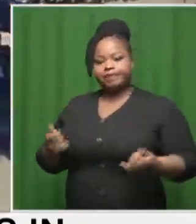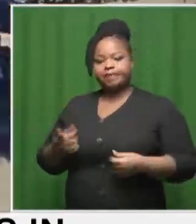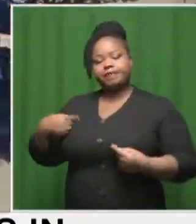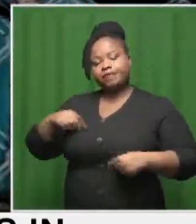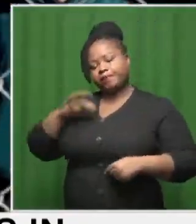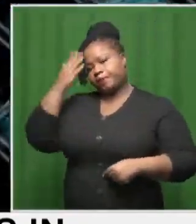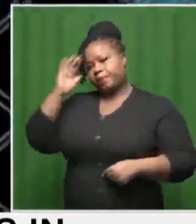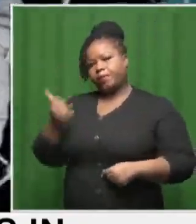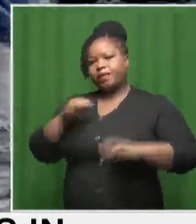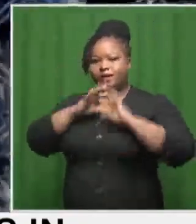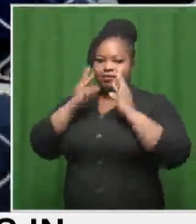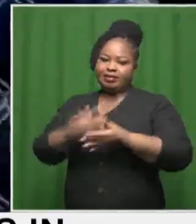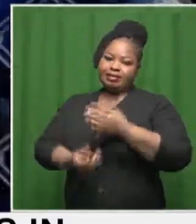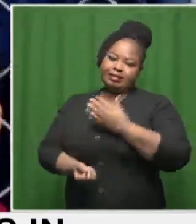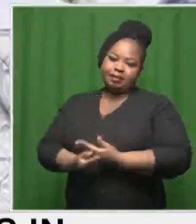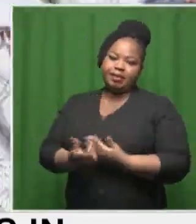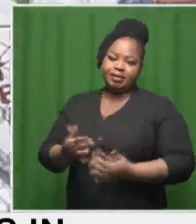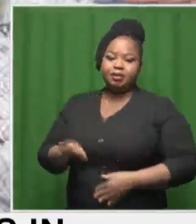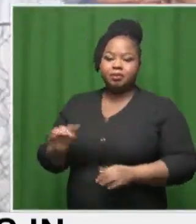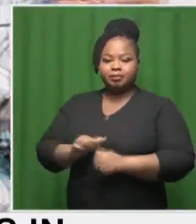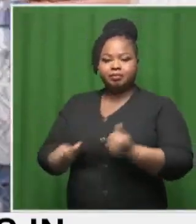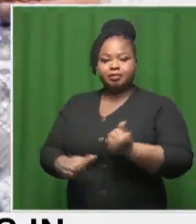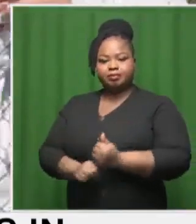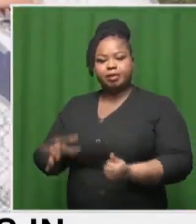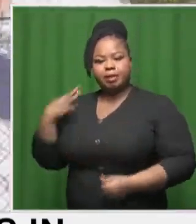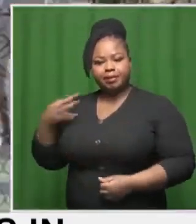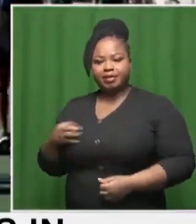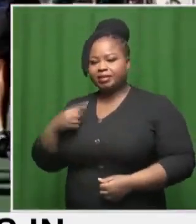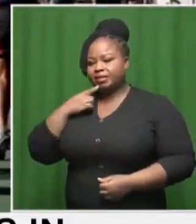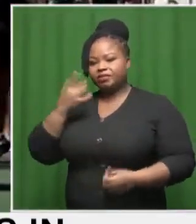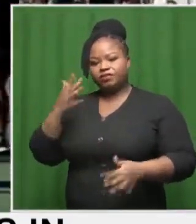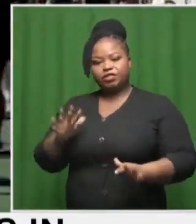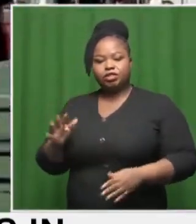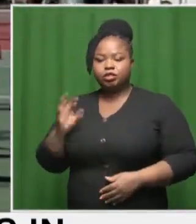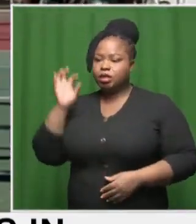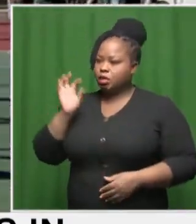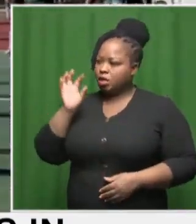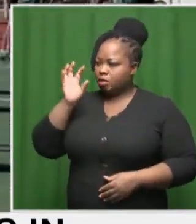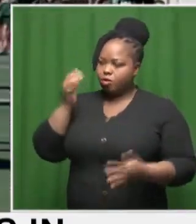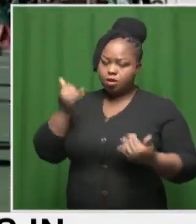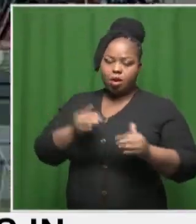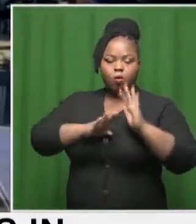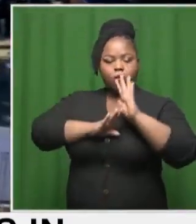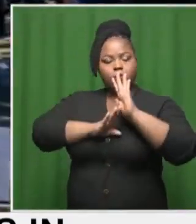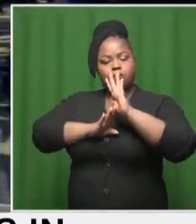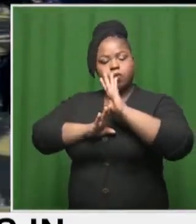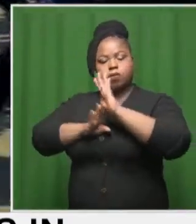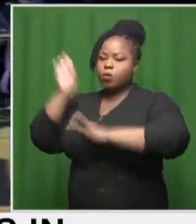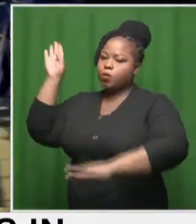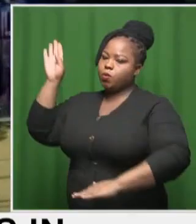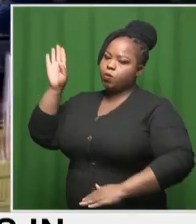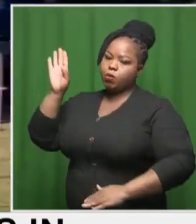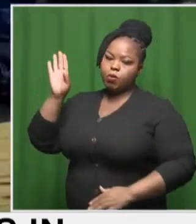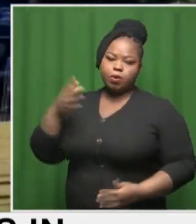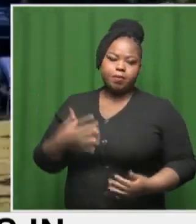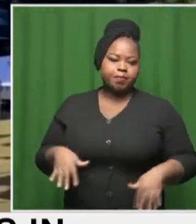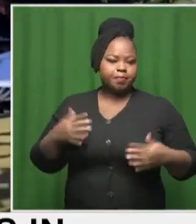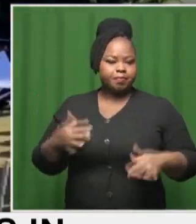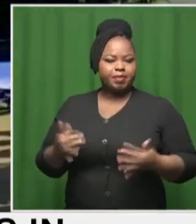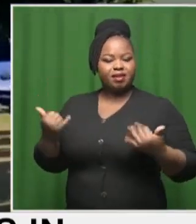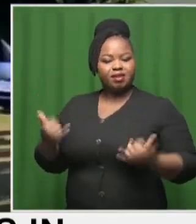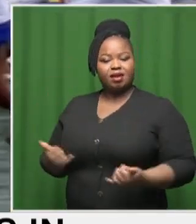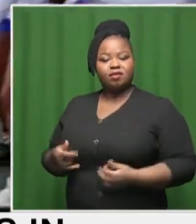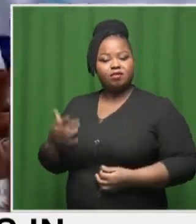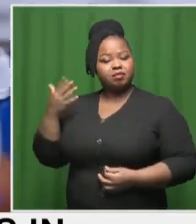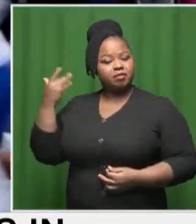of what is happening. And as the Deputy Minister has said, netball has grown in leaps and bounds. It has grown from where